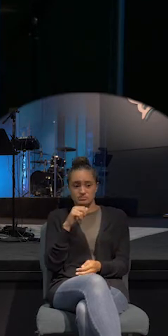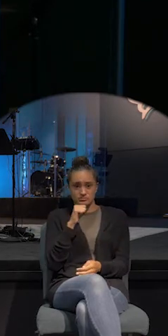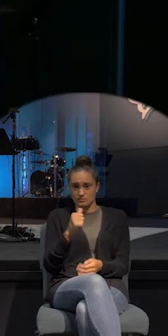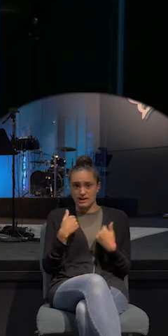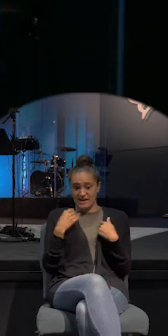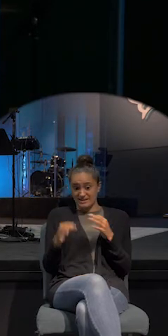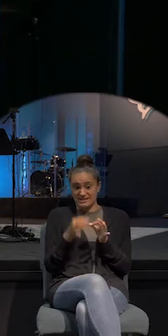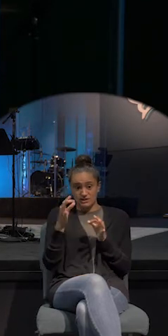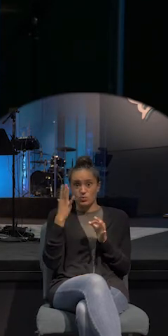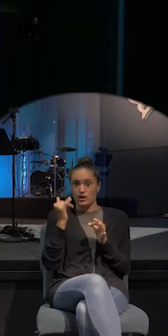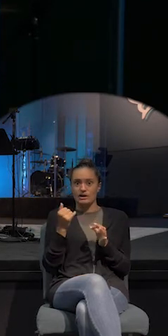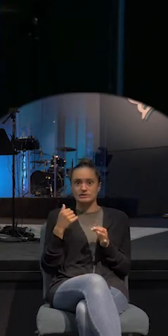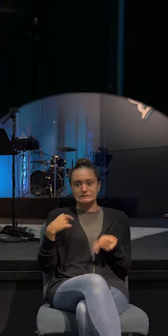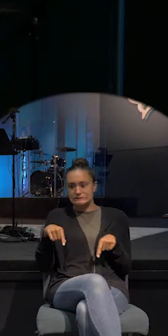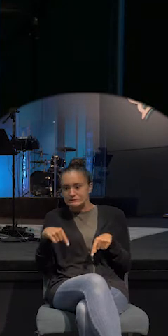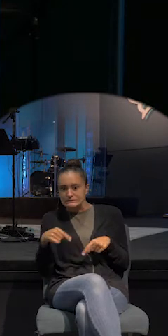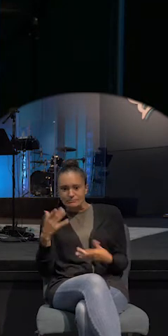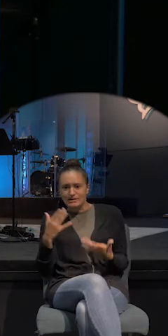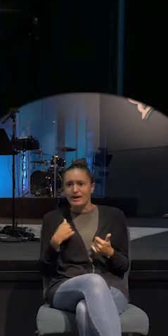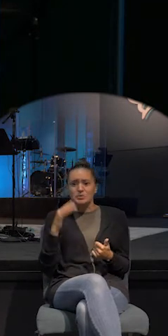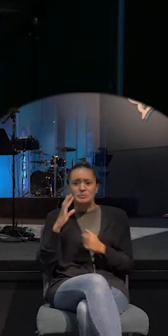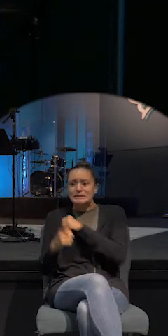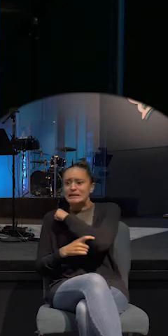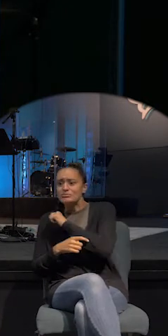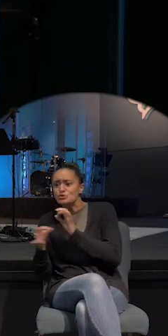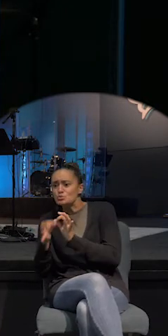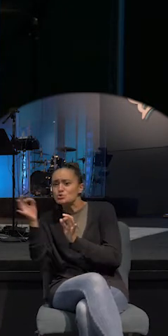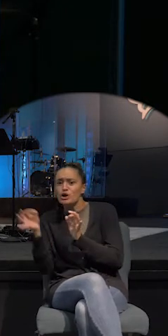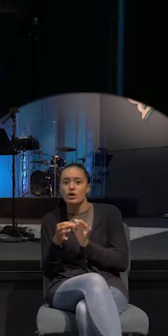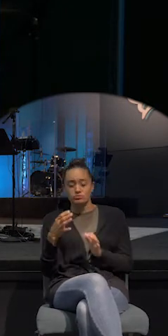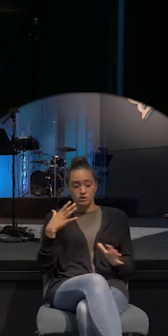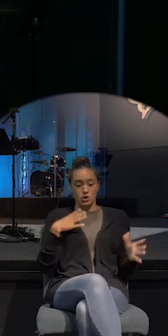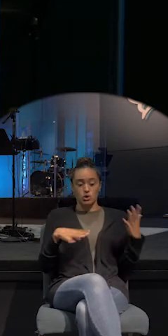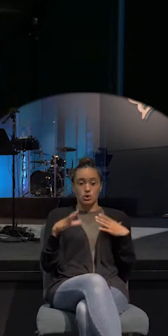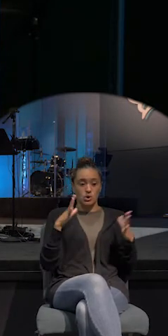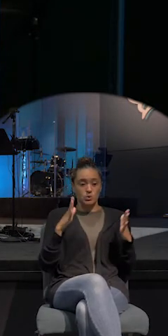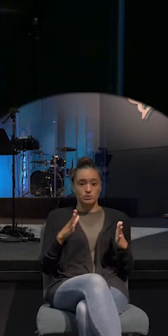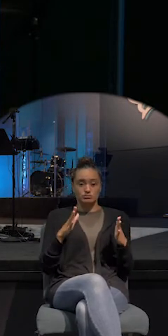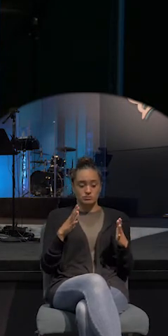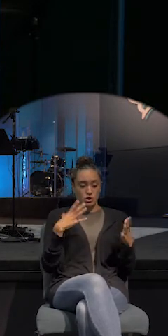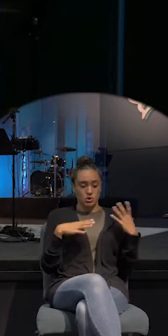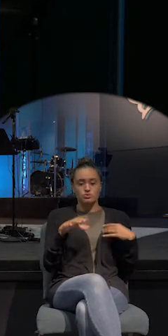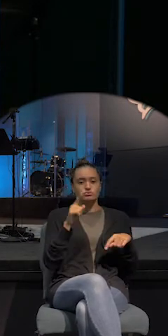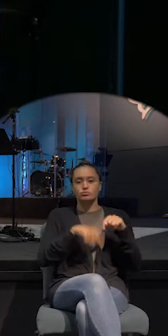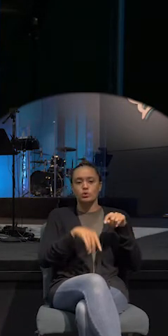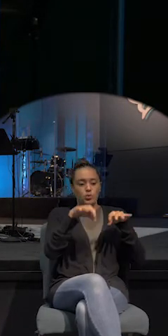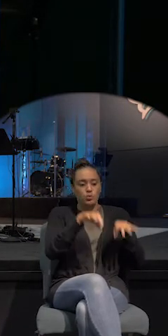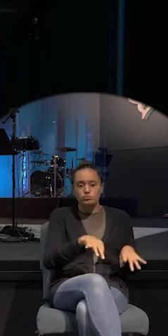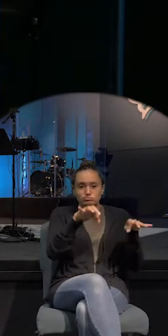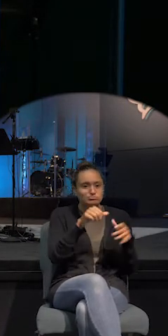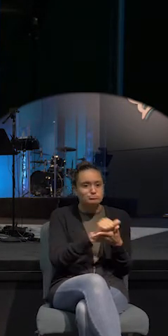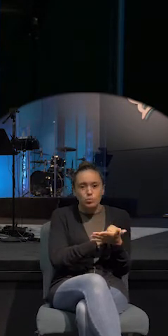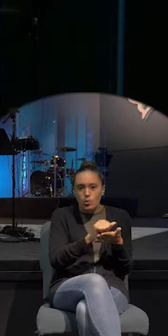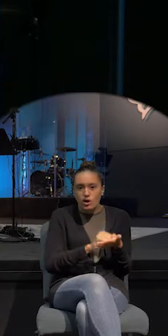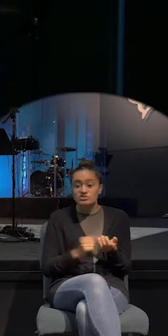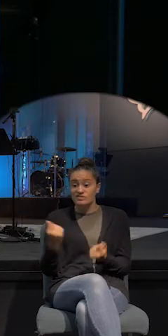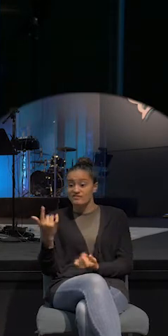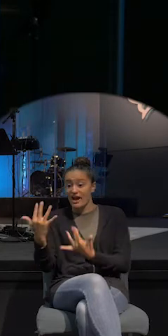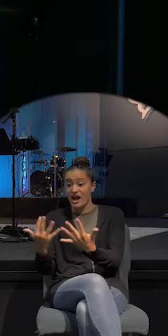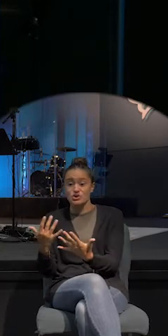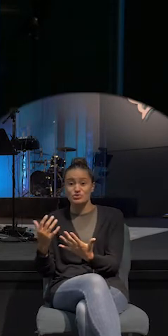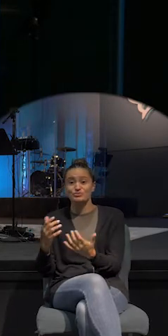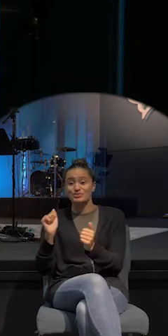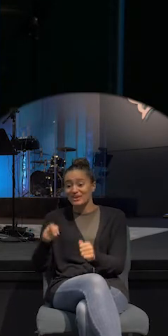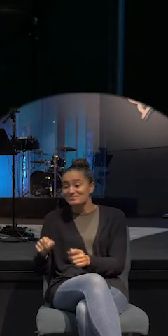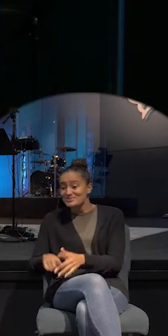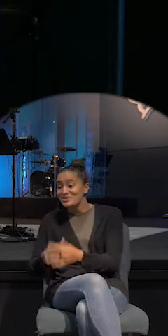might be tempted to sew. Clothing could not be washed or dyed. Fires could not be lit or